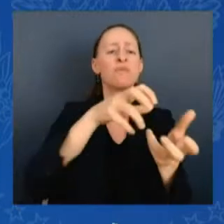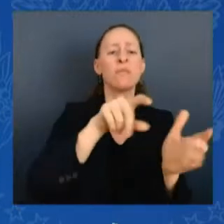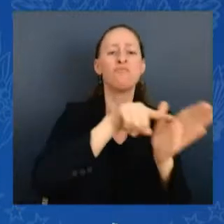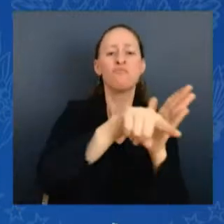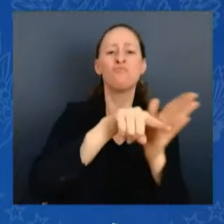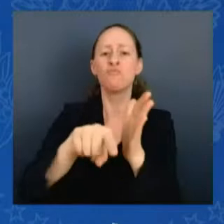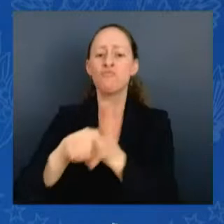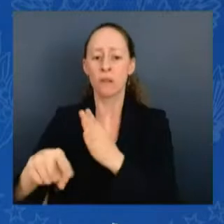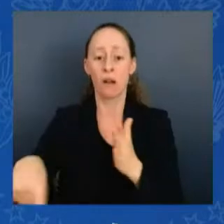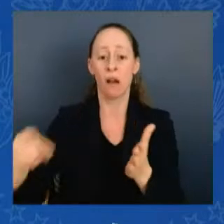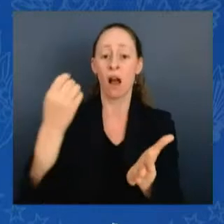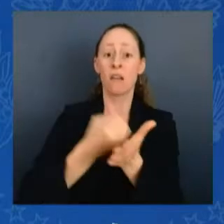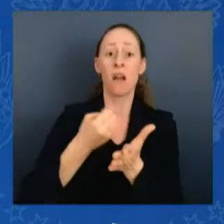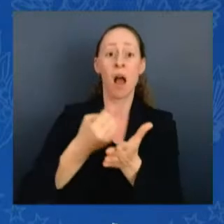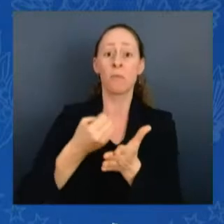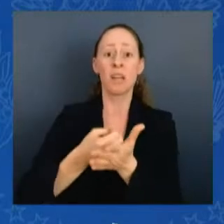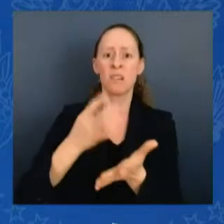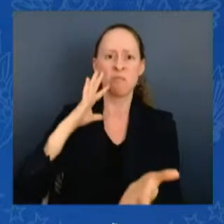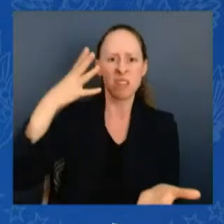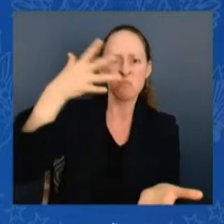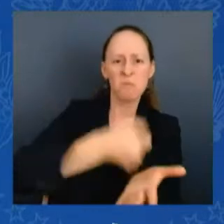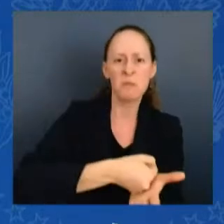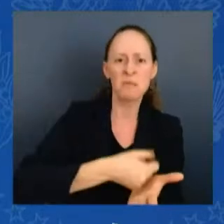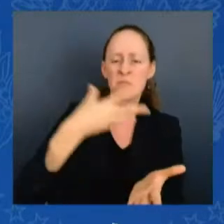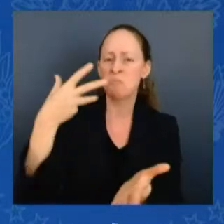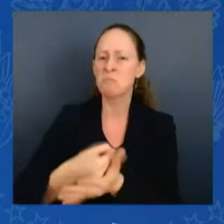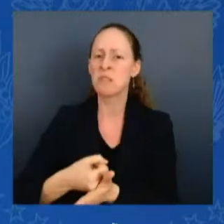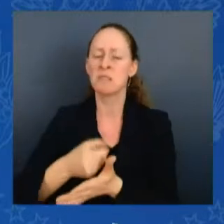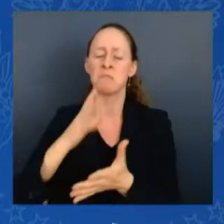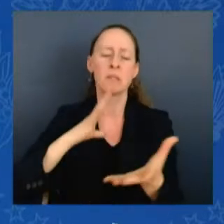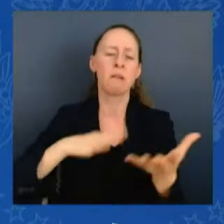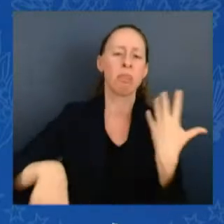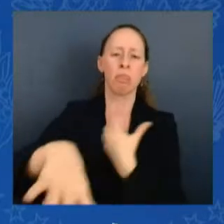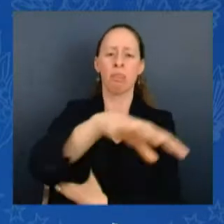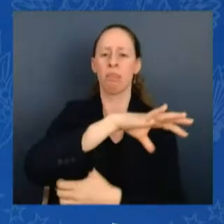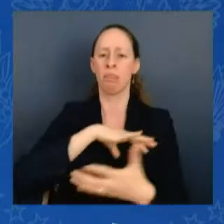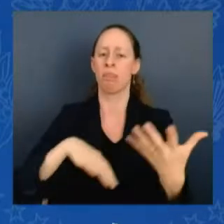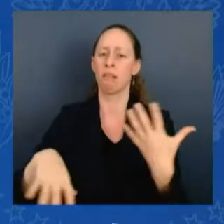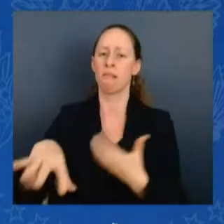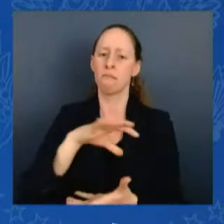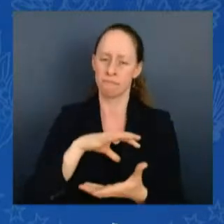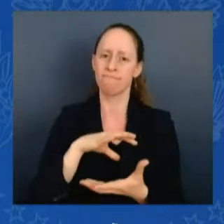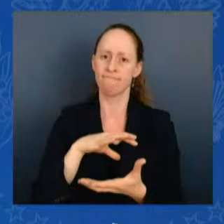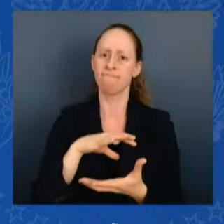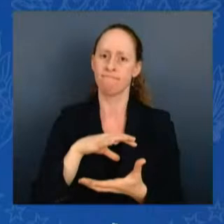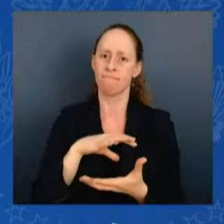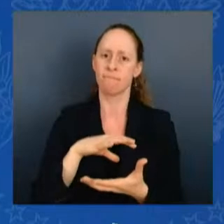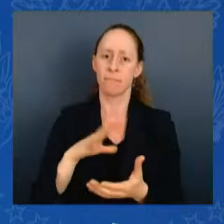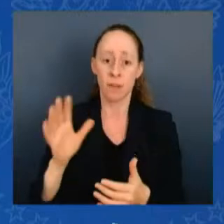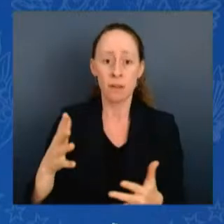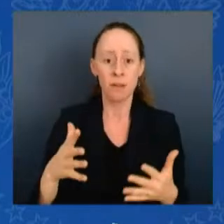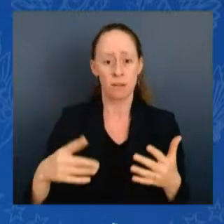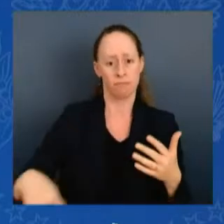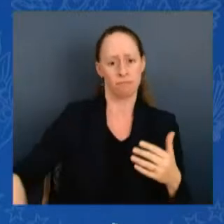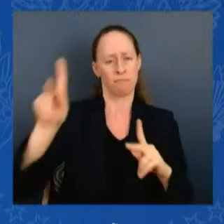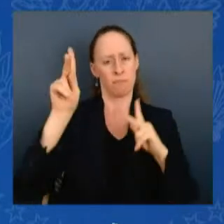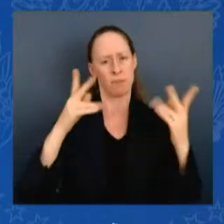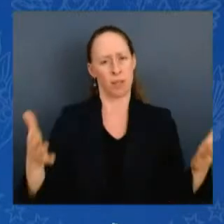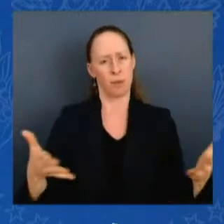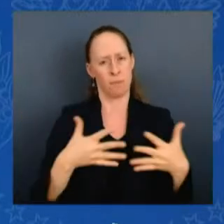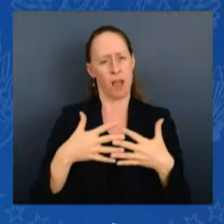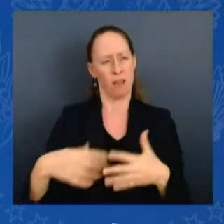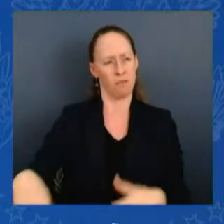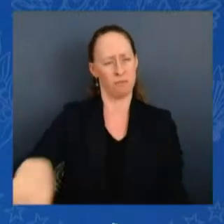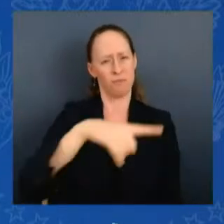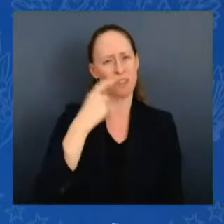Americans, they know we're stronger with our friends, and we understand this is a sacred obligation. As